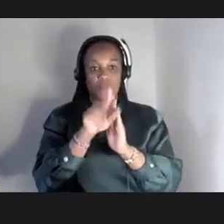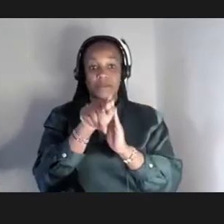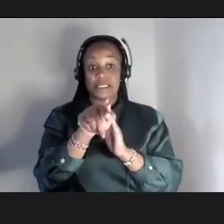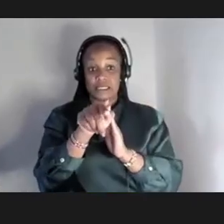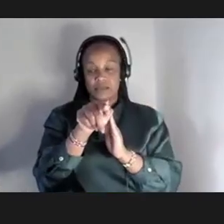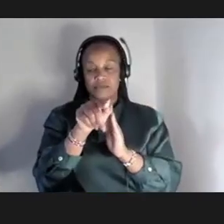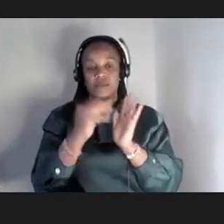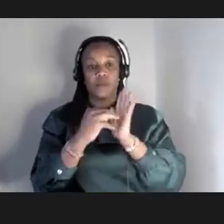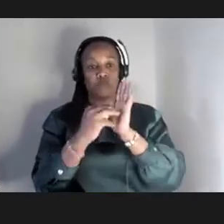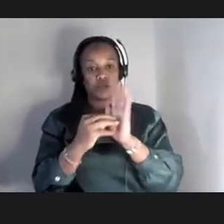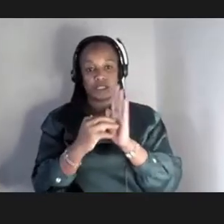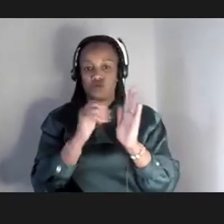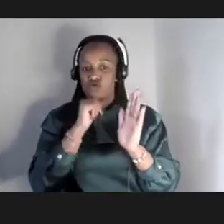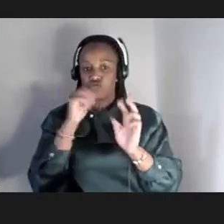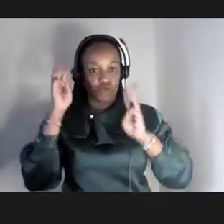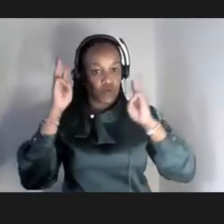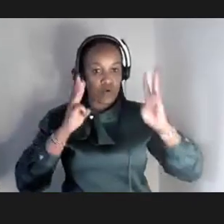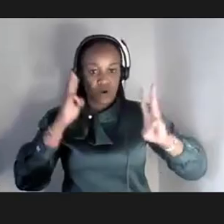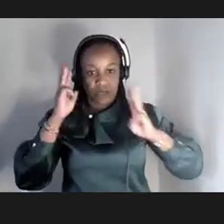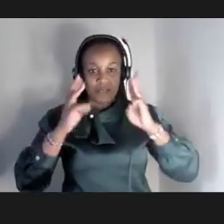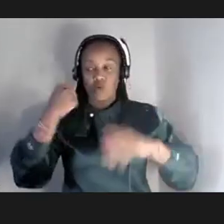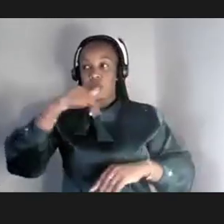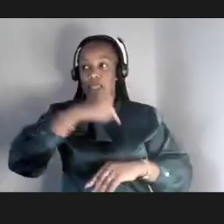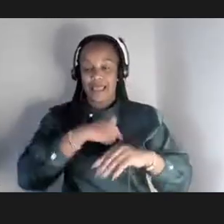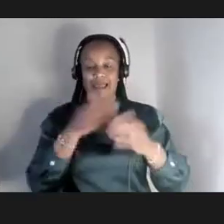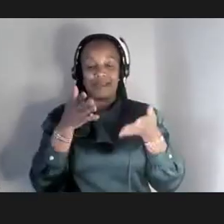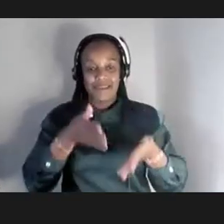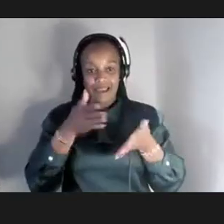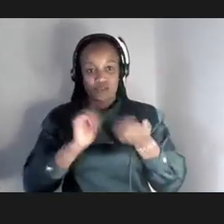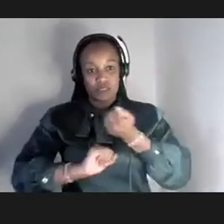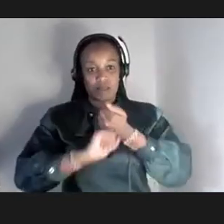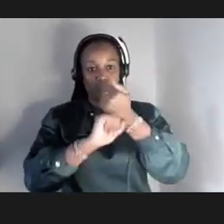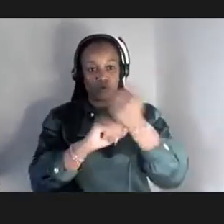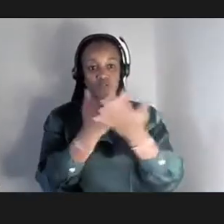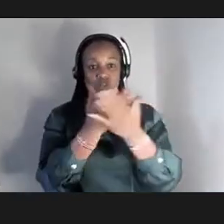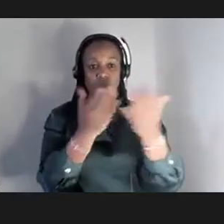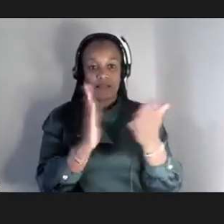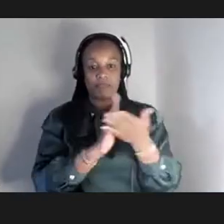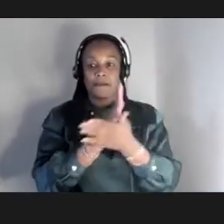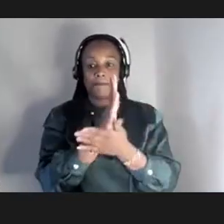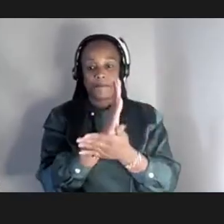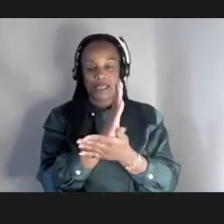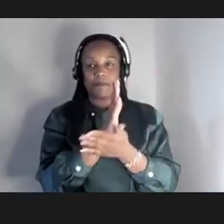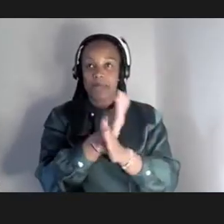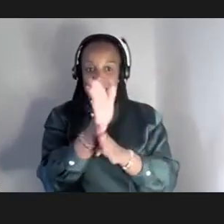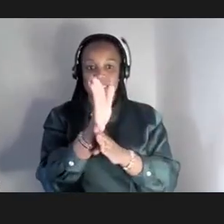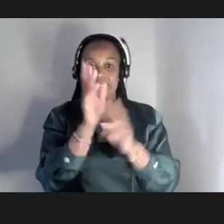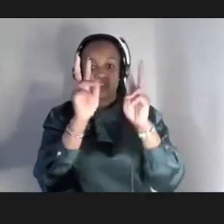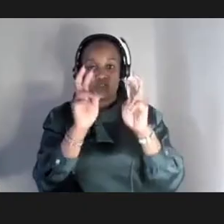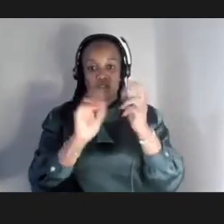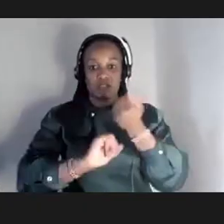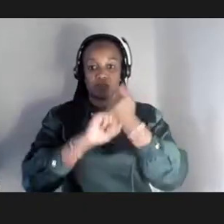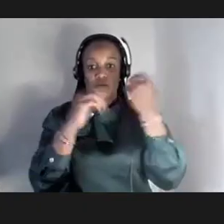be worried. If we are here to support you, and the main issue is to make sure that you train the healthcare workers, especially using